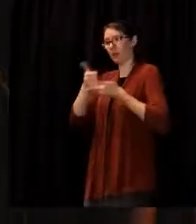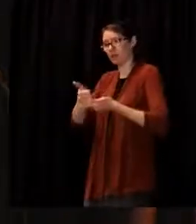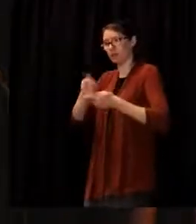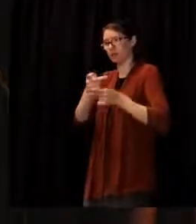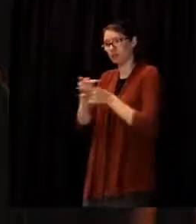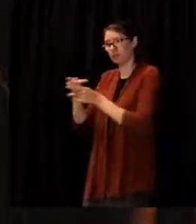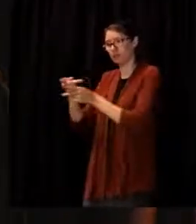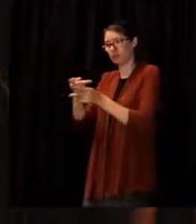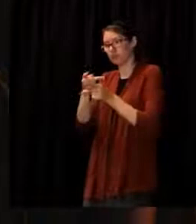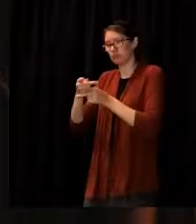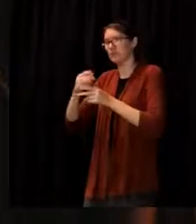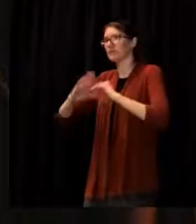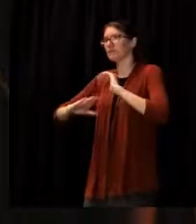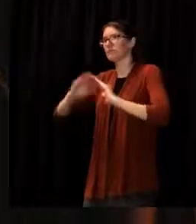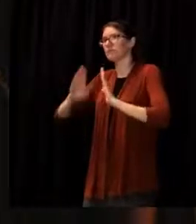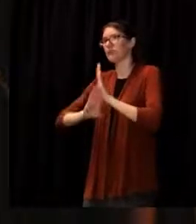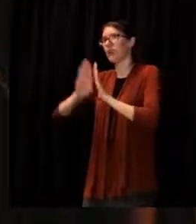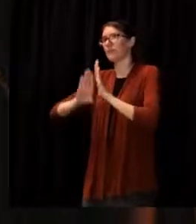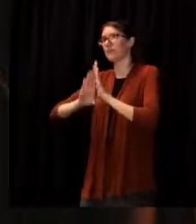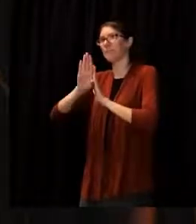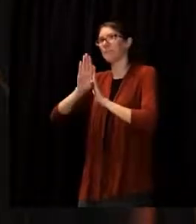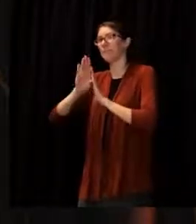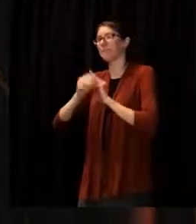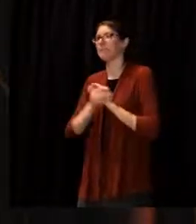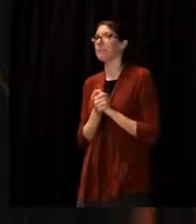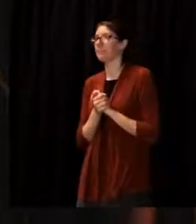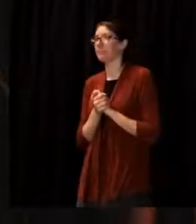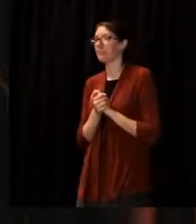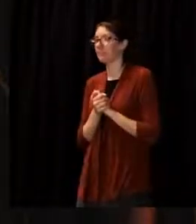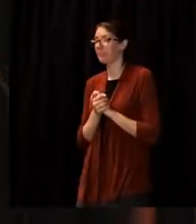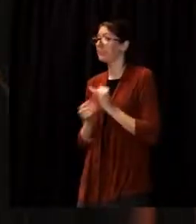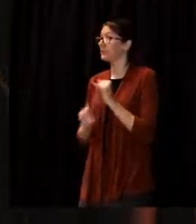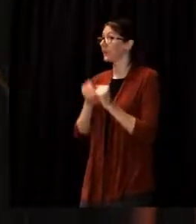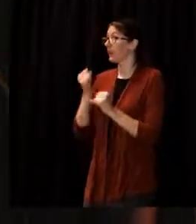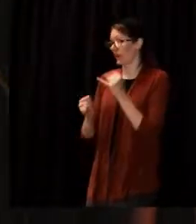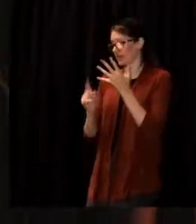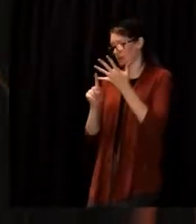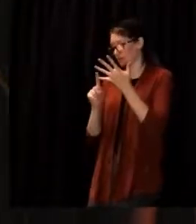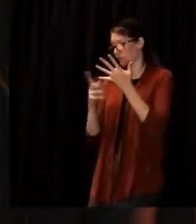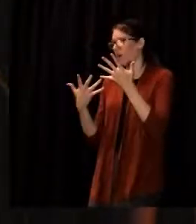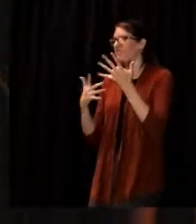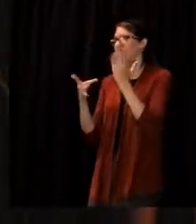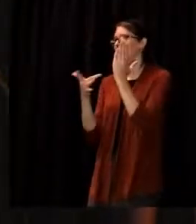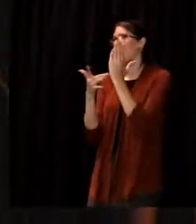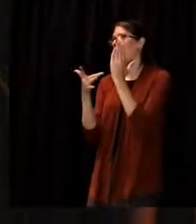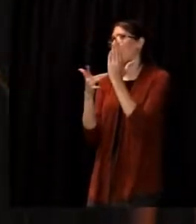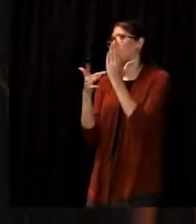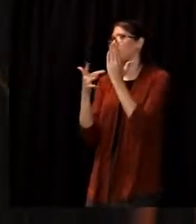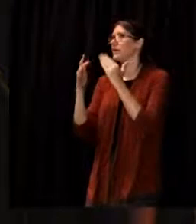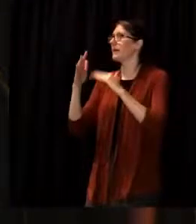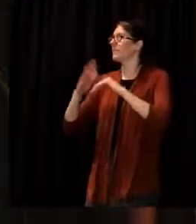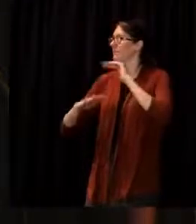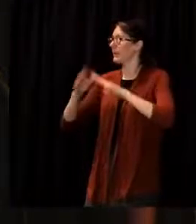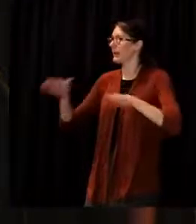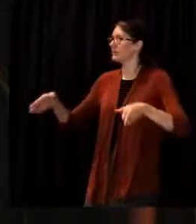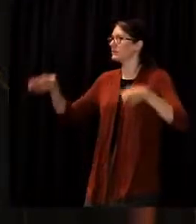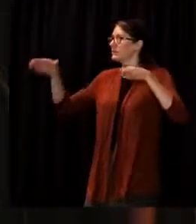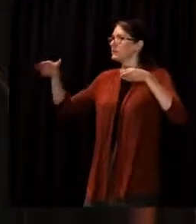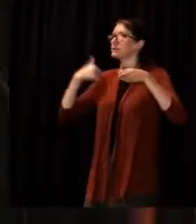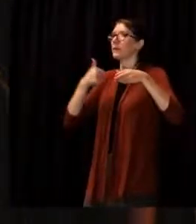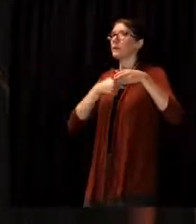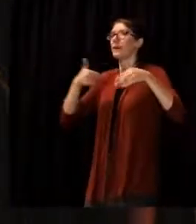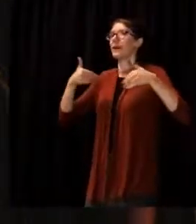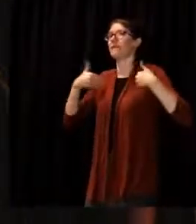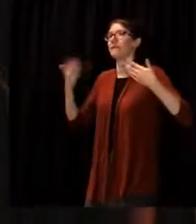that. And finally, the final support structure. It has to do with the technology and the facilities that we have to accomplish